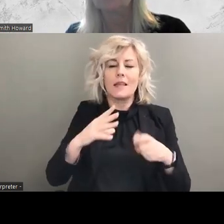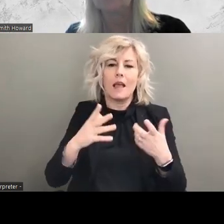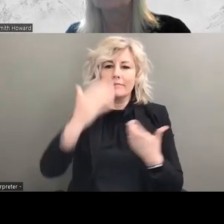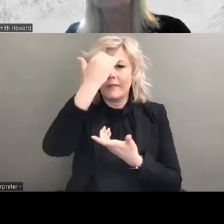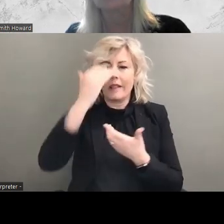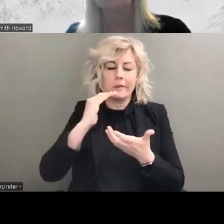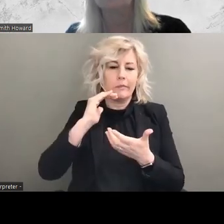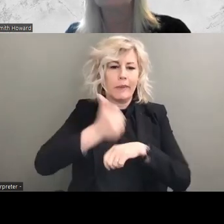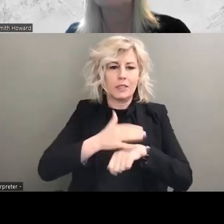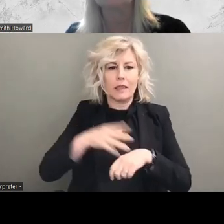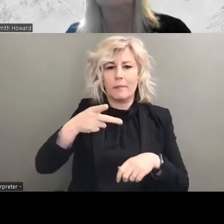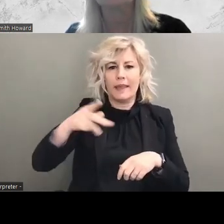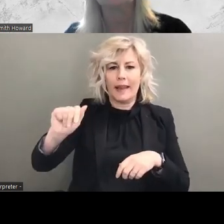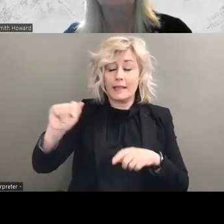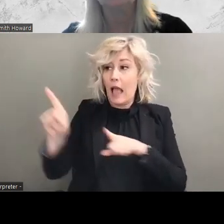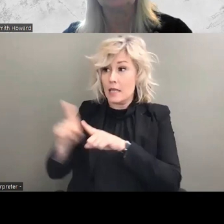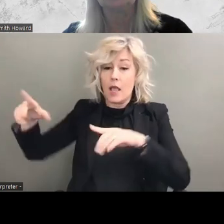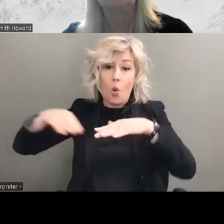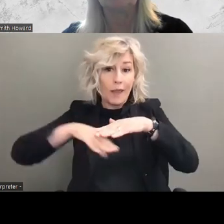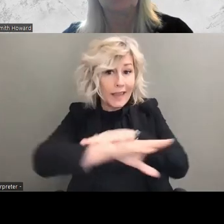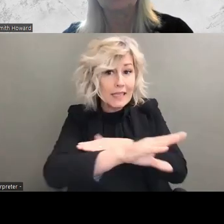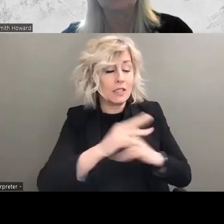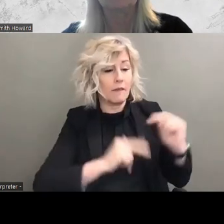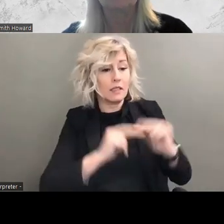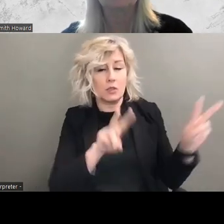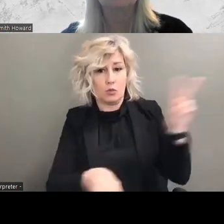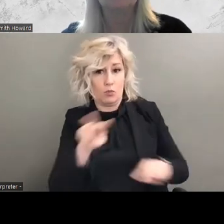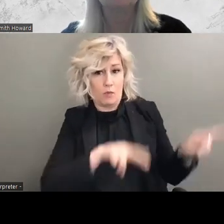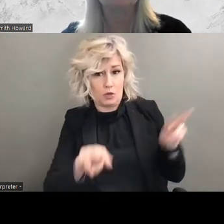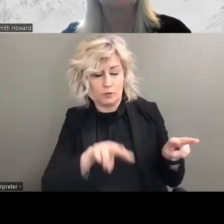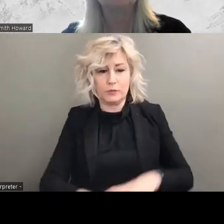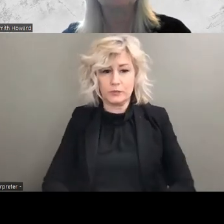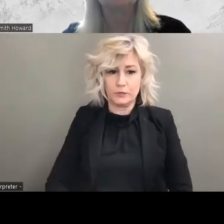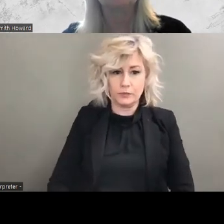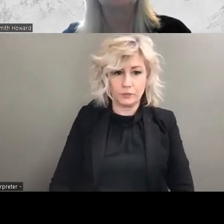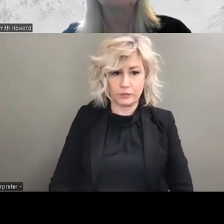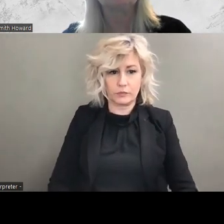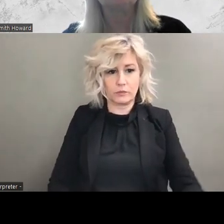by PNAs as they go into facilities to do monitoring. Next slide.